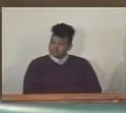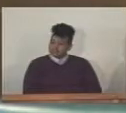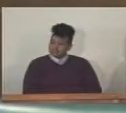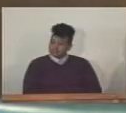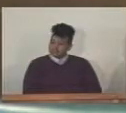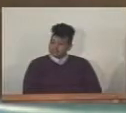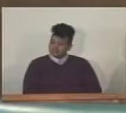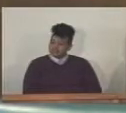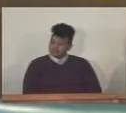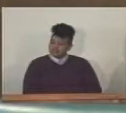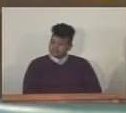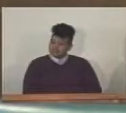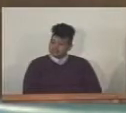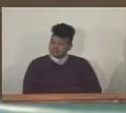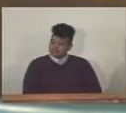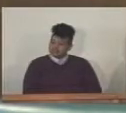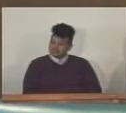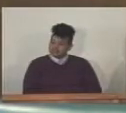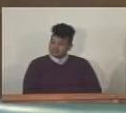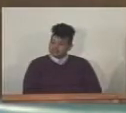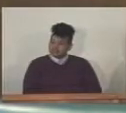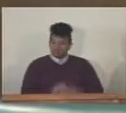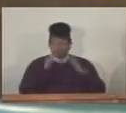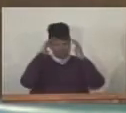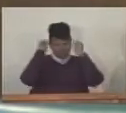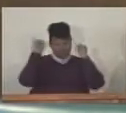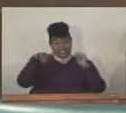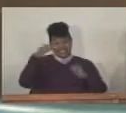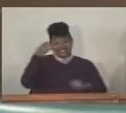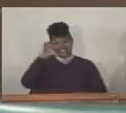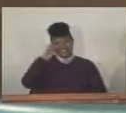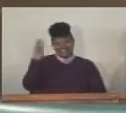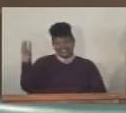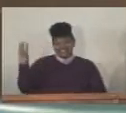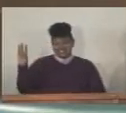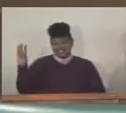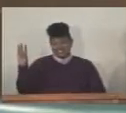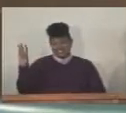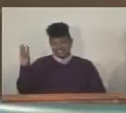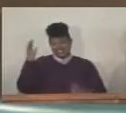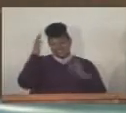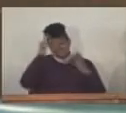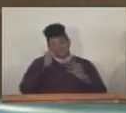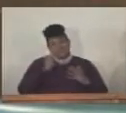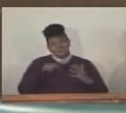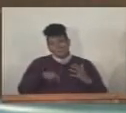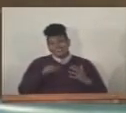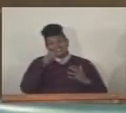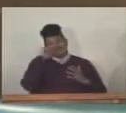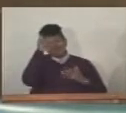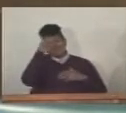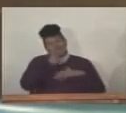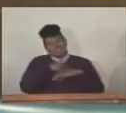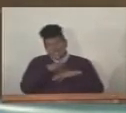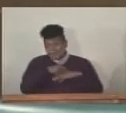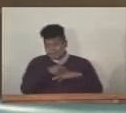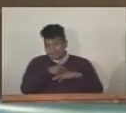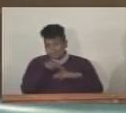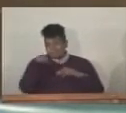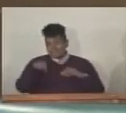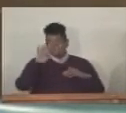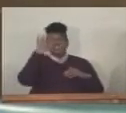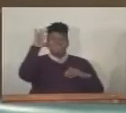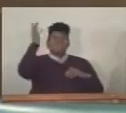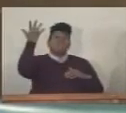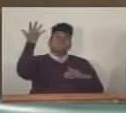Unfortunately, in this country, we have been here before. This is the 5th state